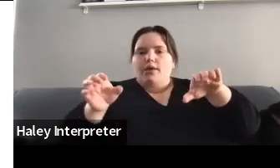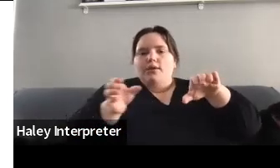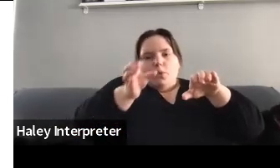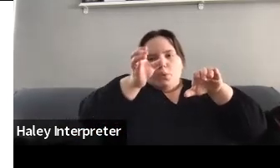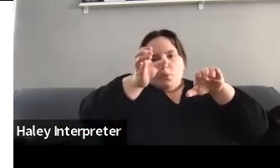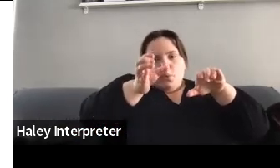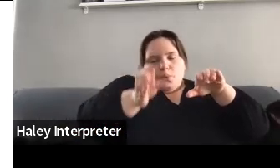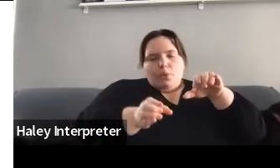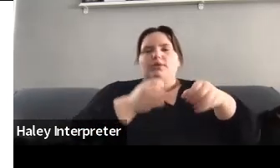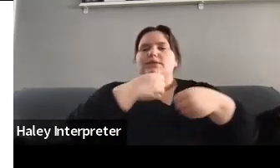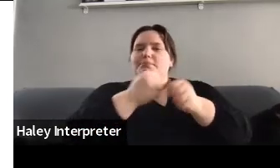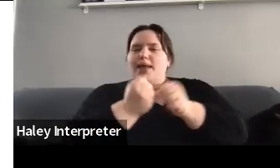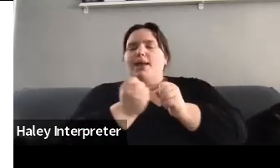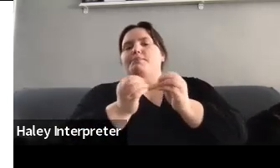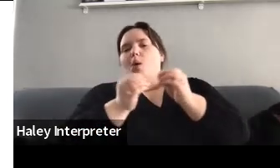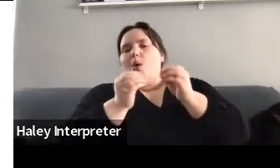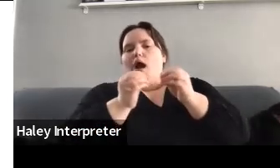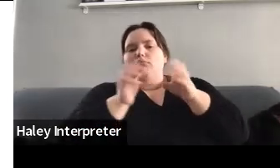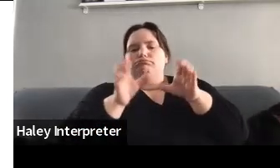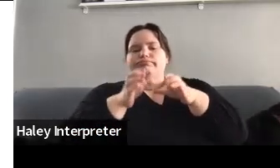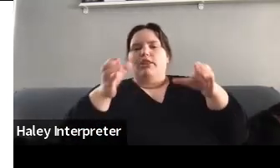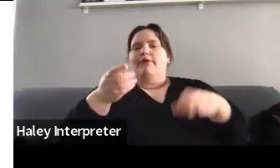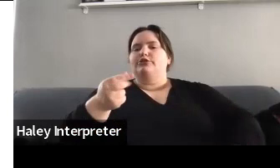of a built-up grip. Um,